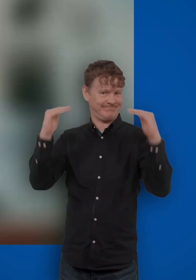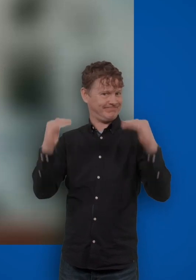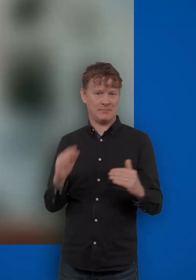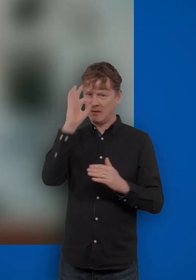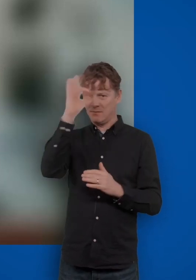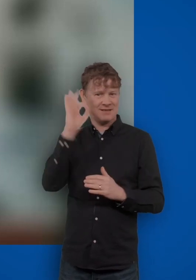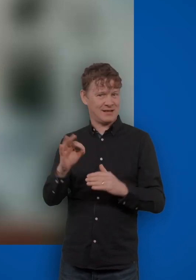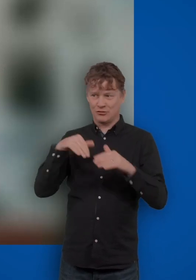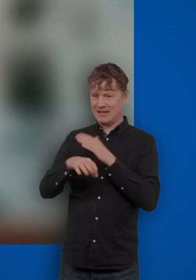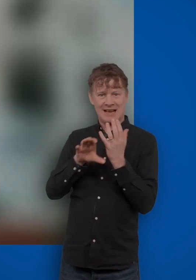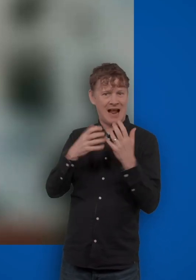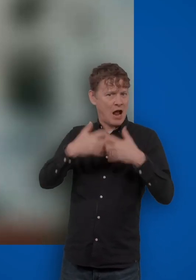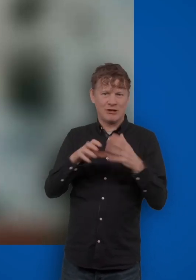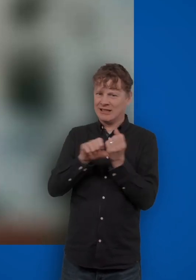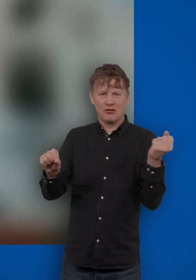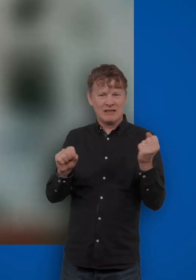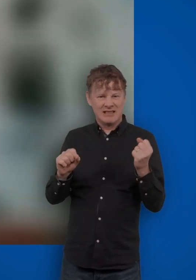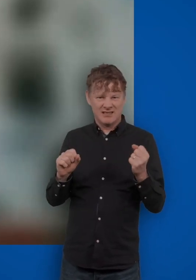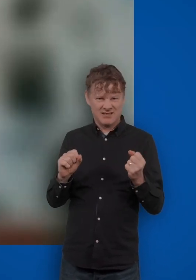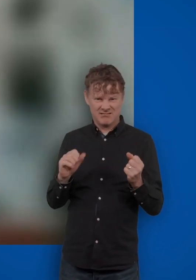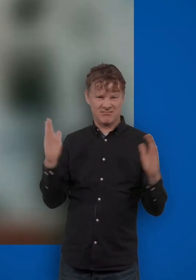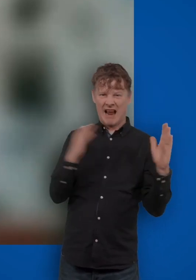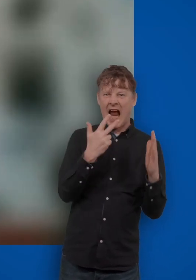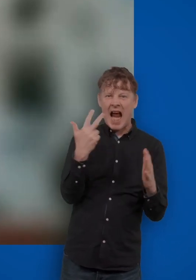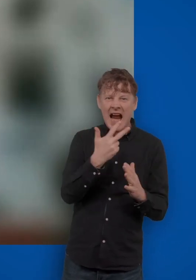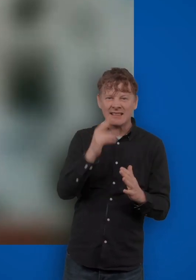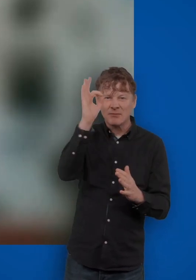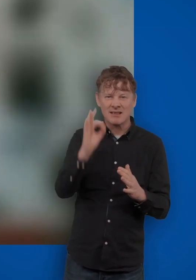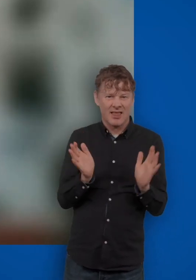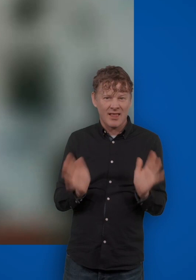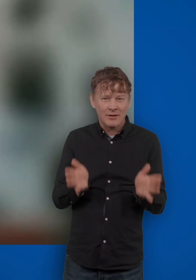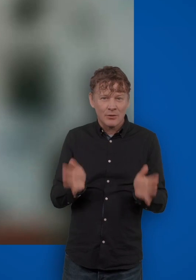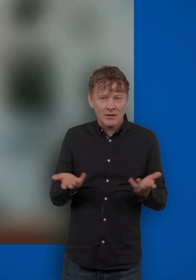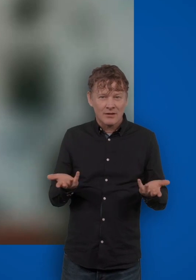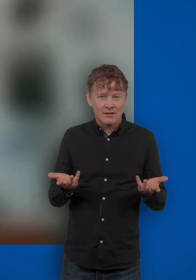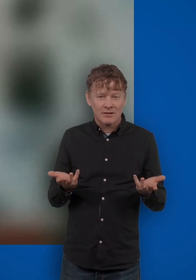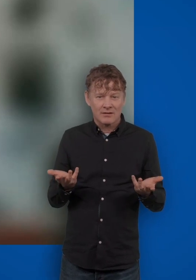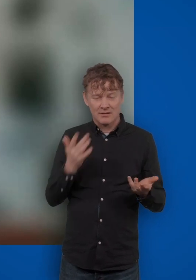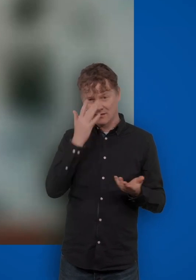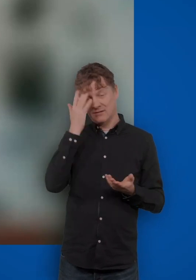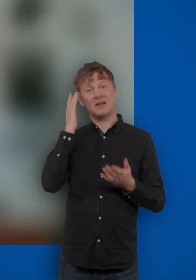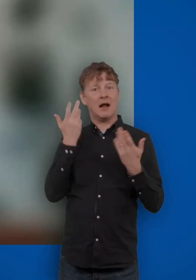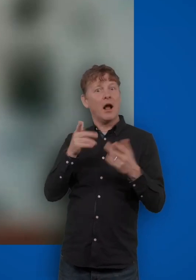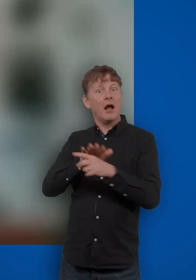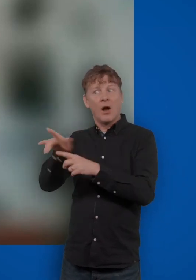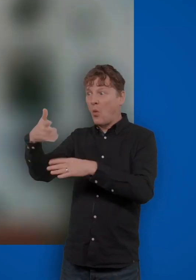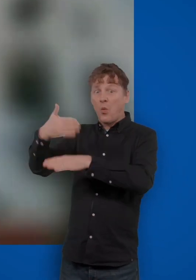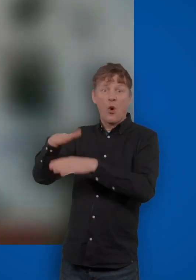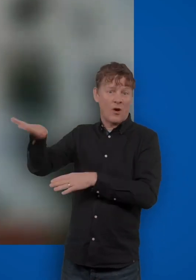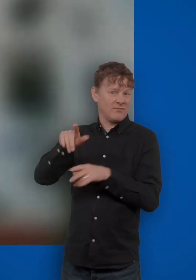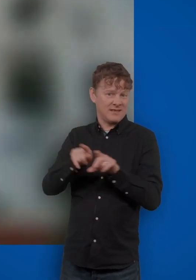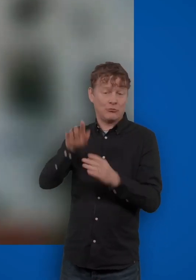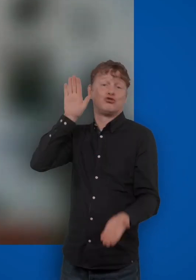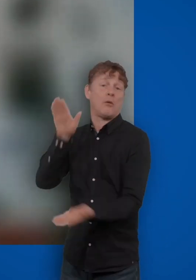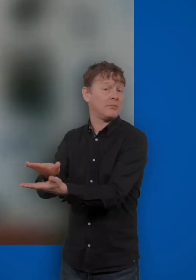underrepresented in engineering degrees at around 18%. And that follows through to the workforce, where the proportion of